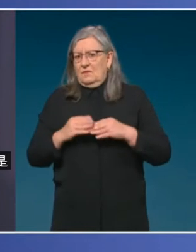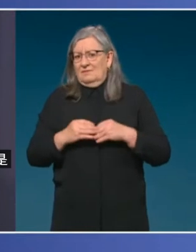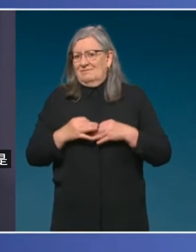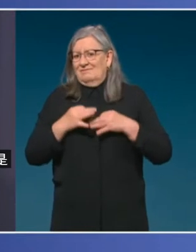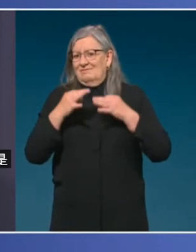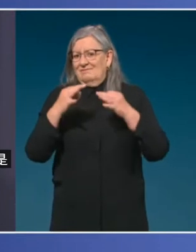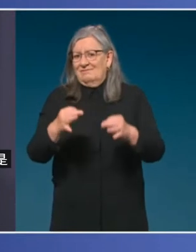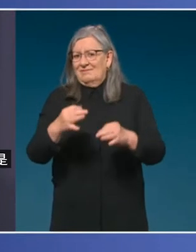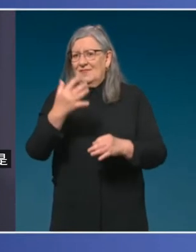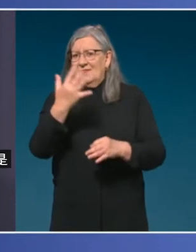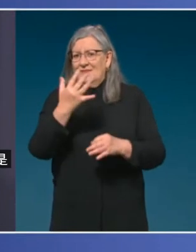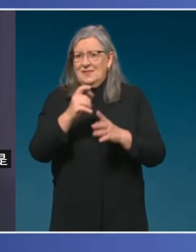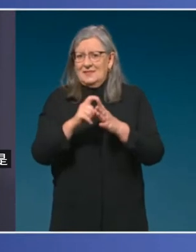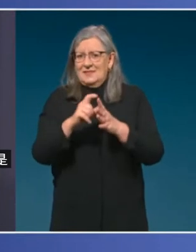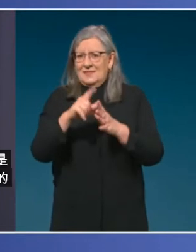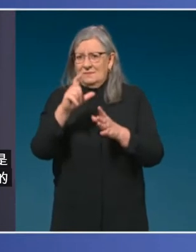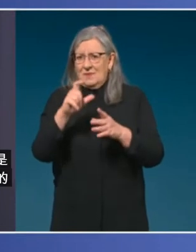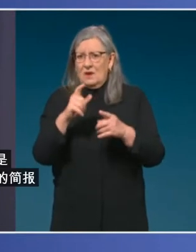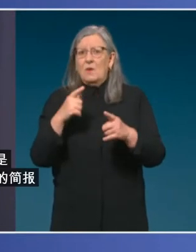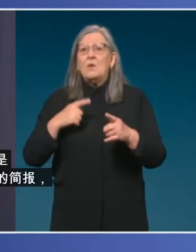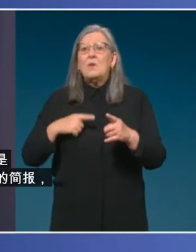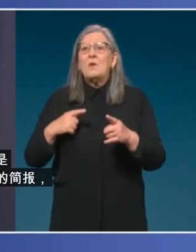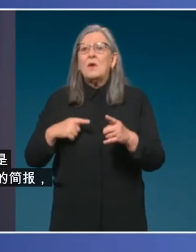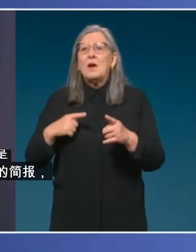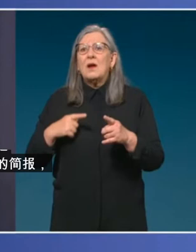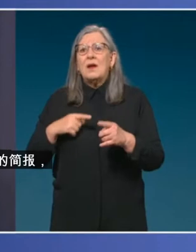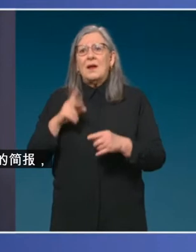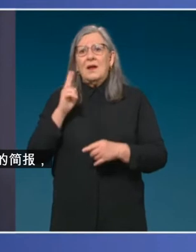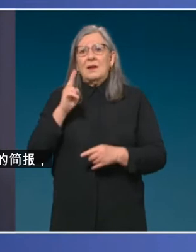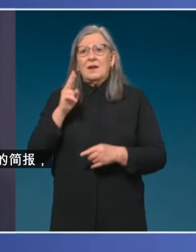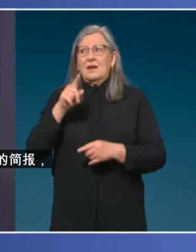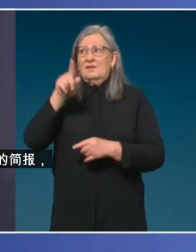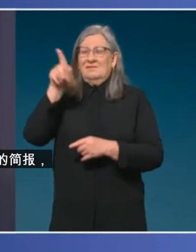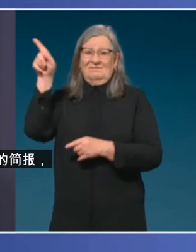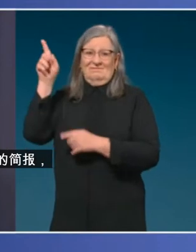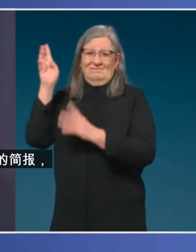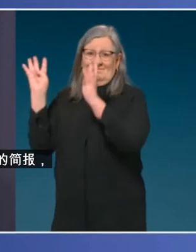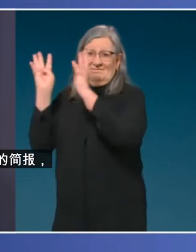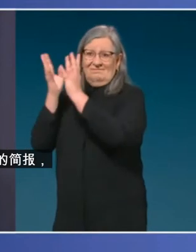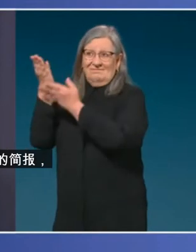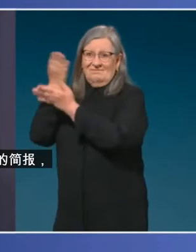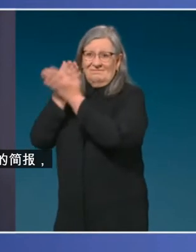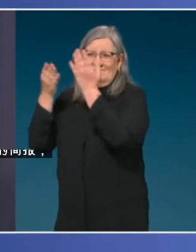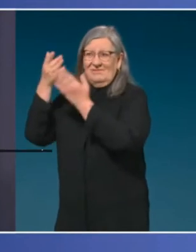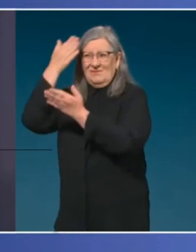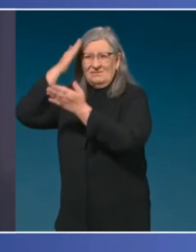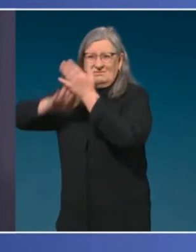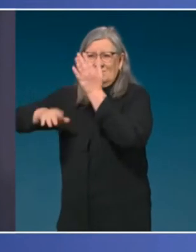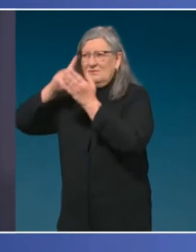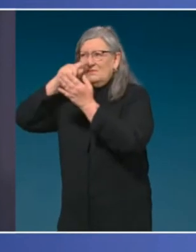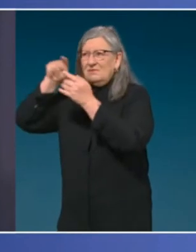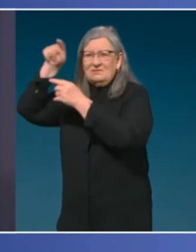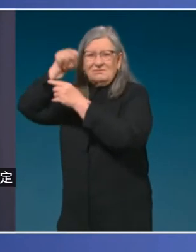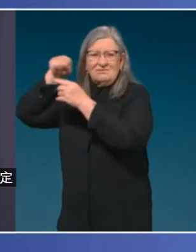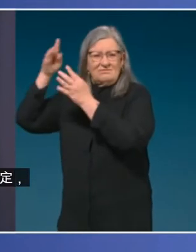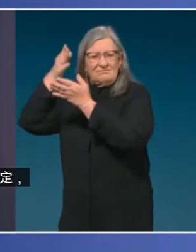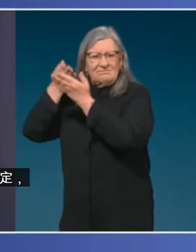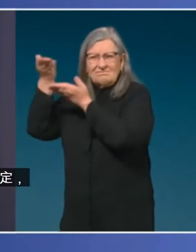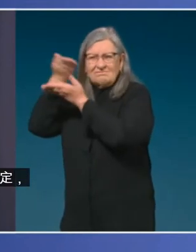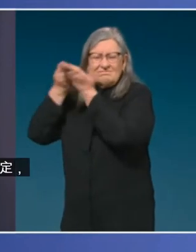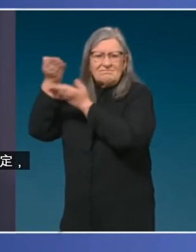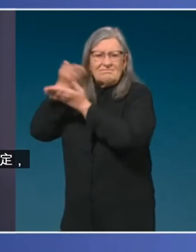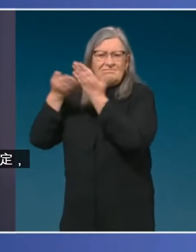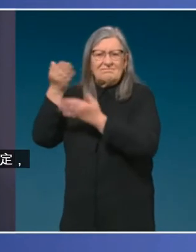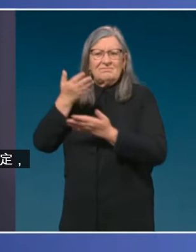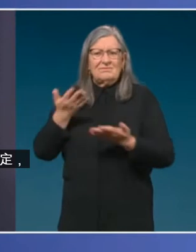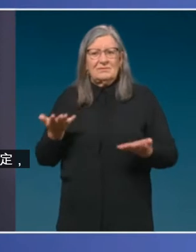as a result of the briefing by Professor Paul Kelly last night. It wasn't a decision that the Australian